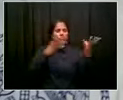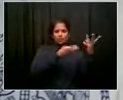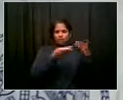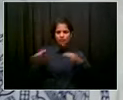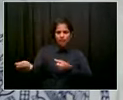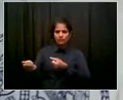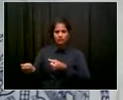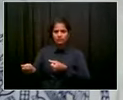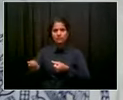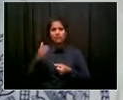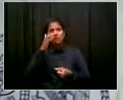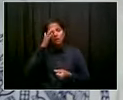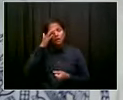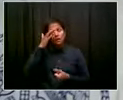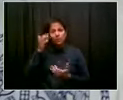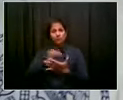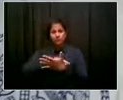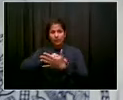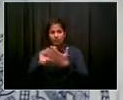go ahead katie